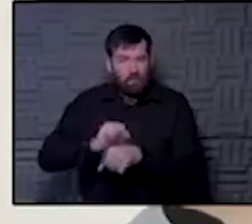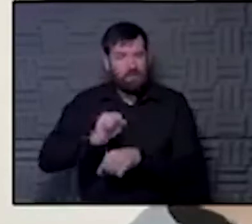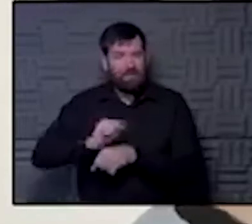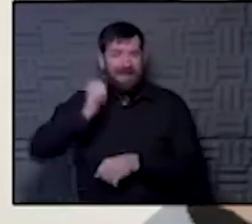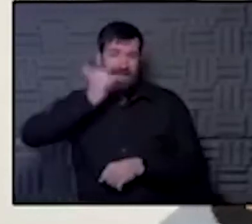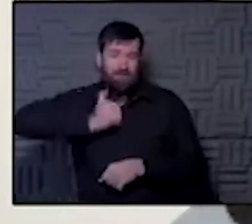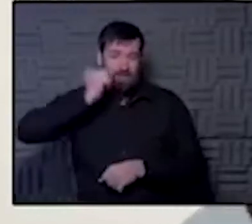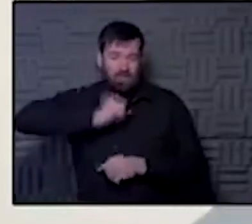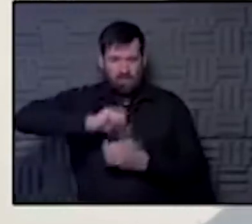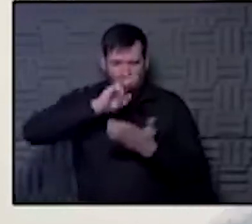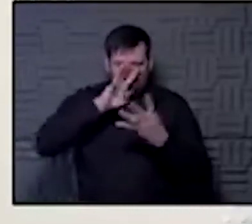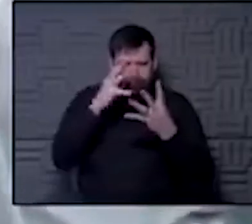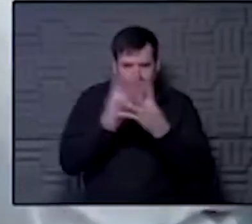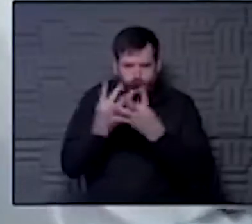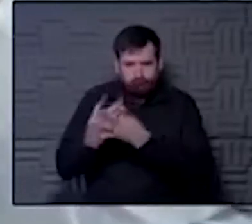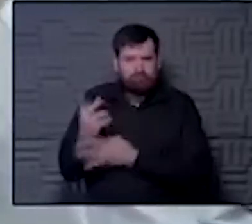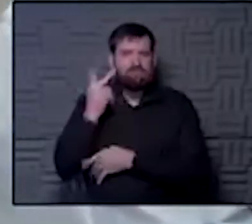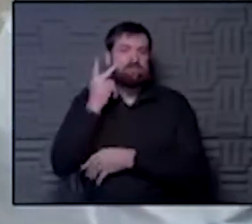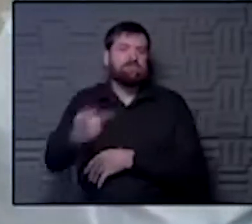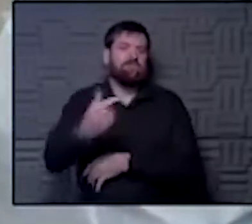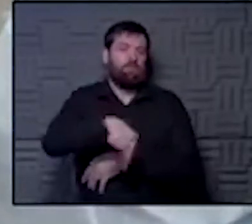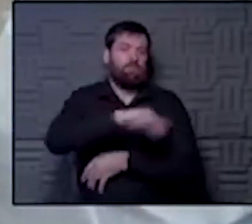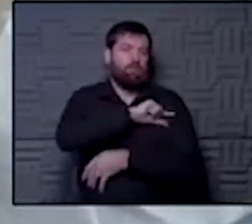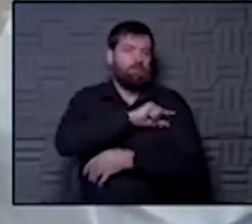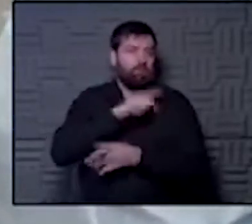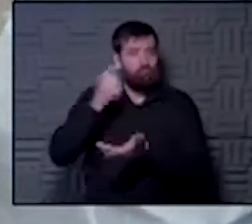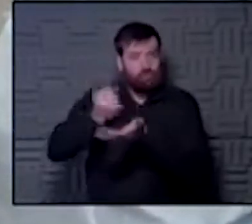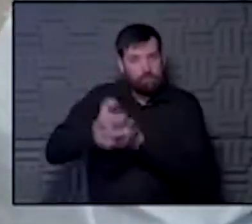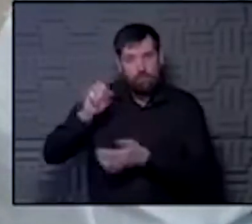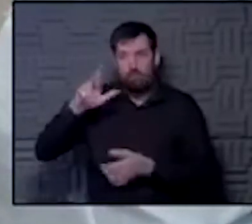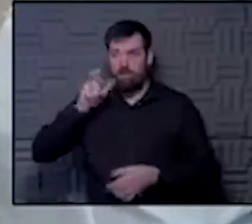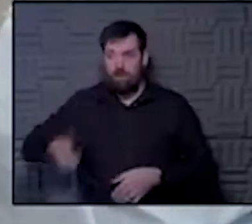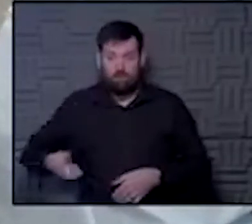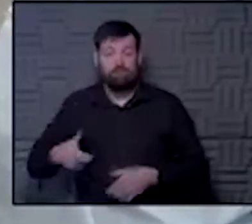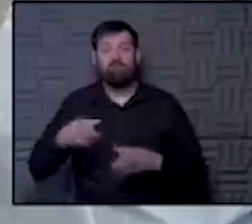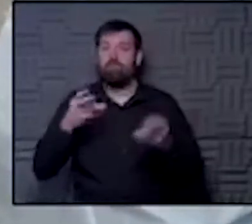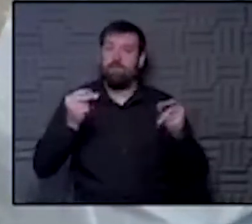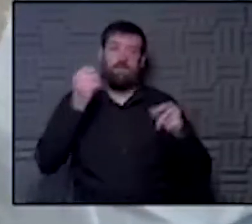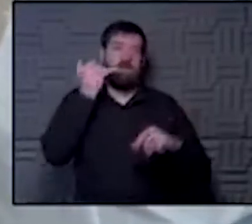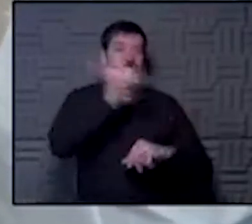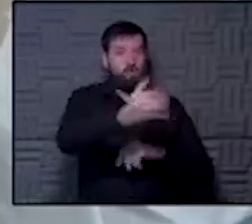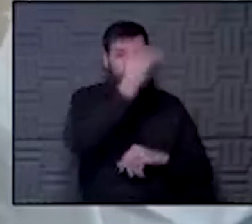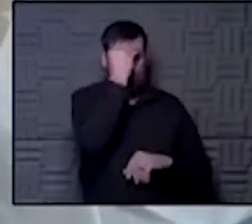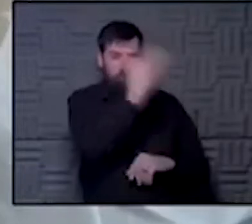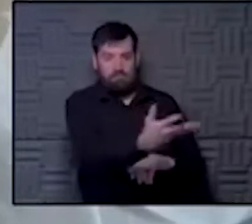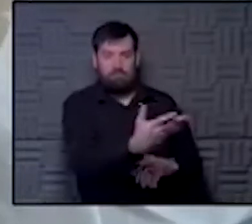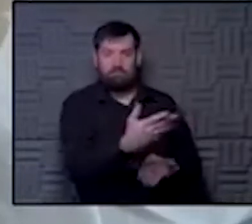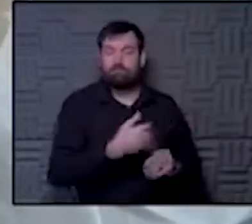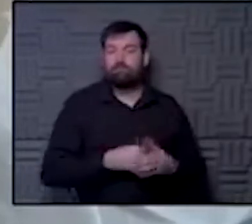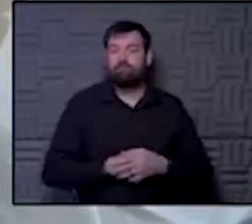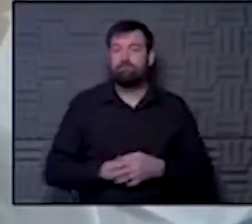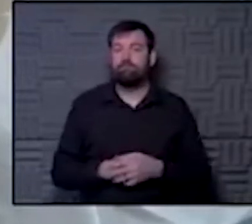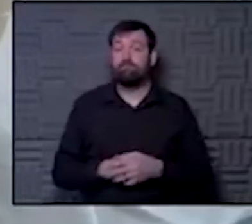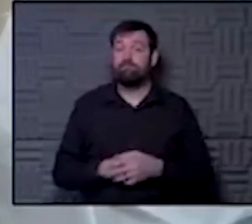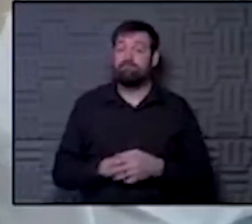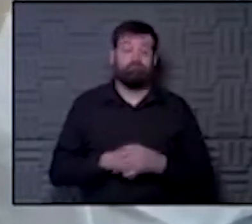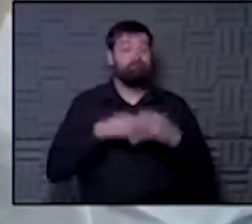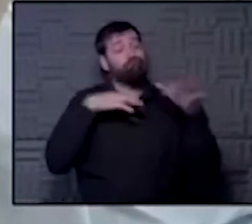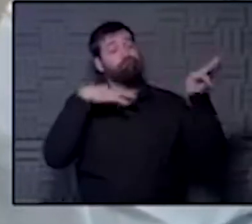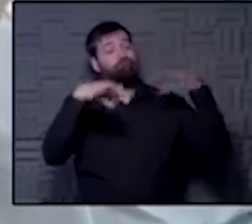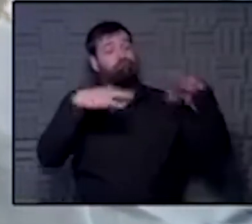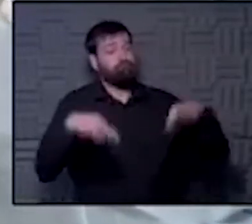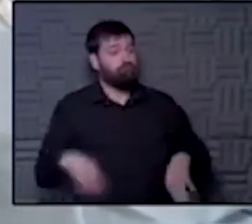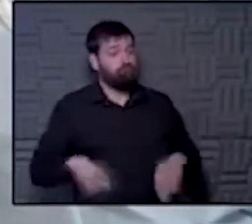those patients and see which ones qualify for treatment. They're immediately called and notified and fully